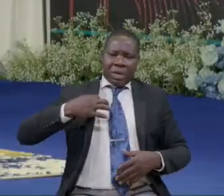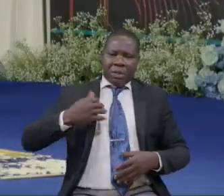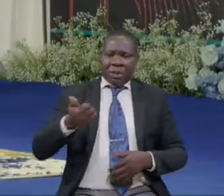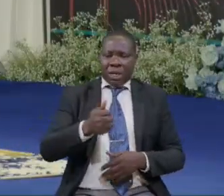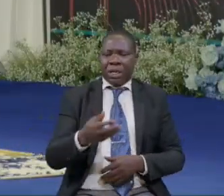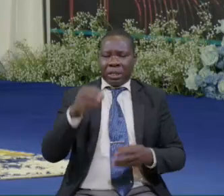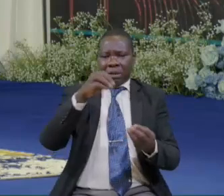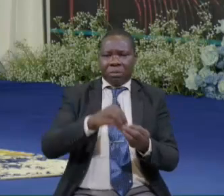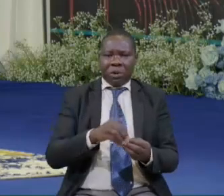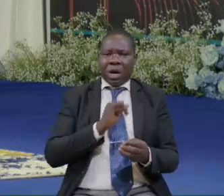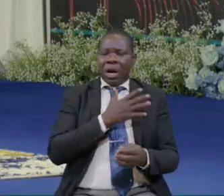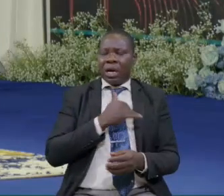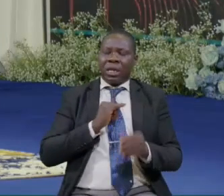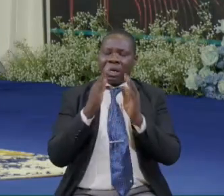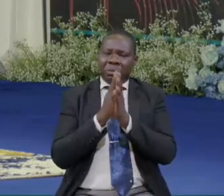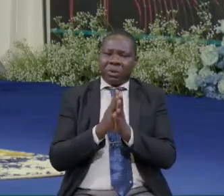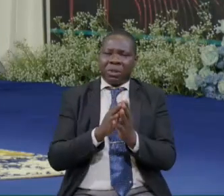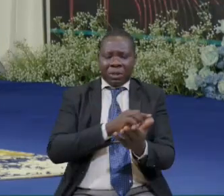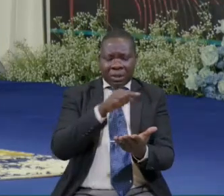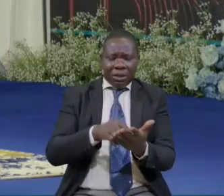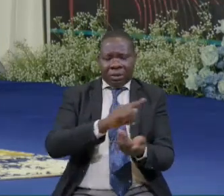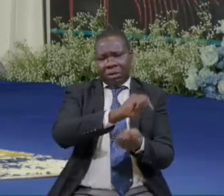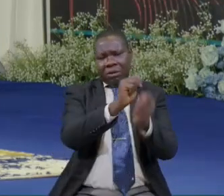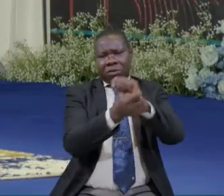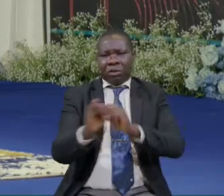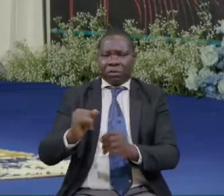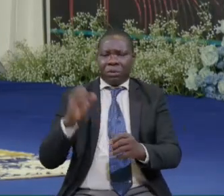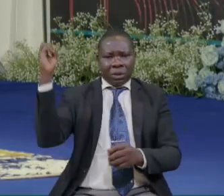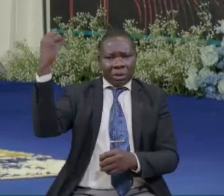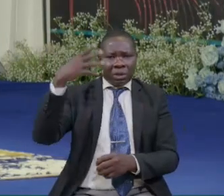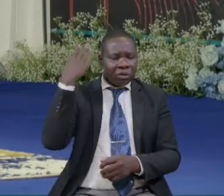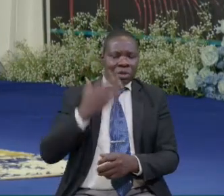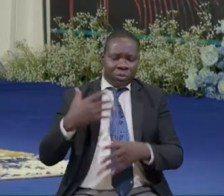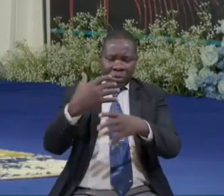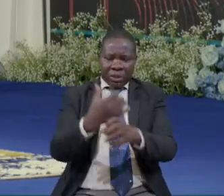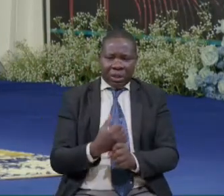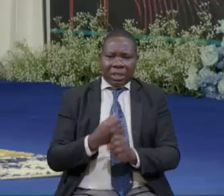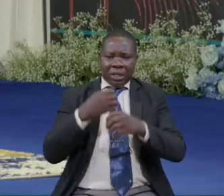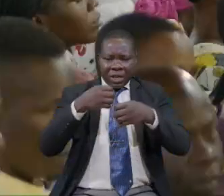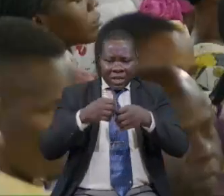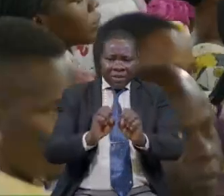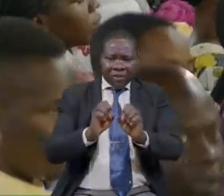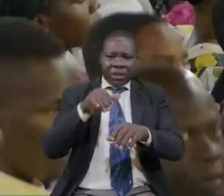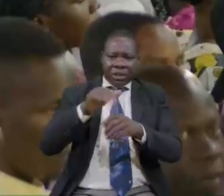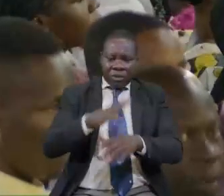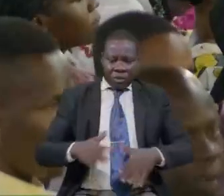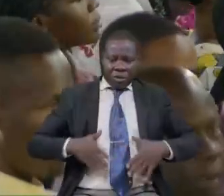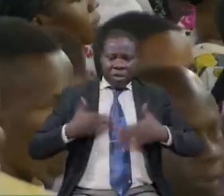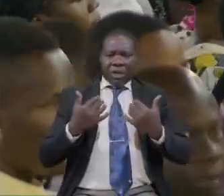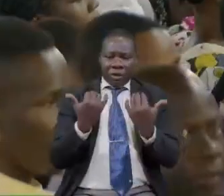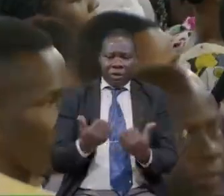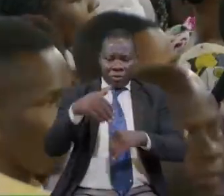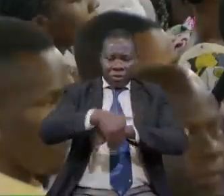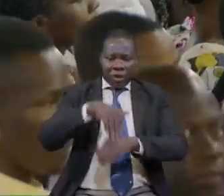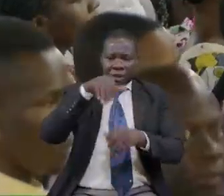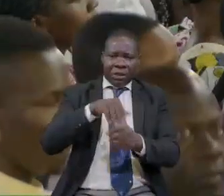pray this transforming grace will take effect in your life tonight in Jesus' name. You see,